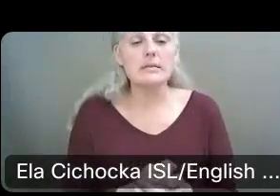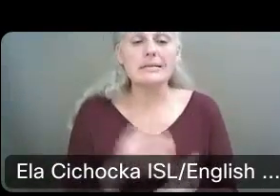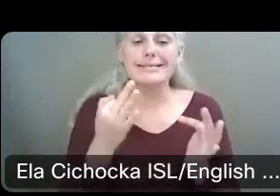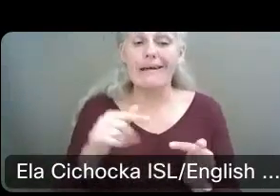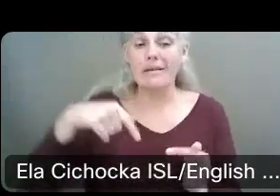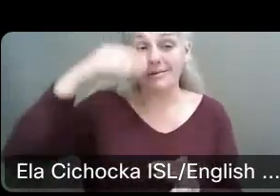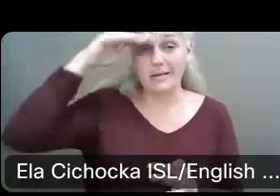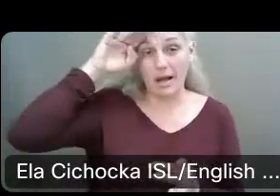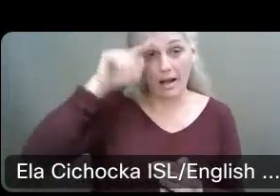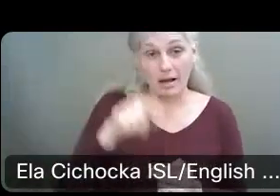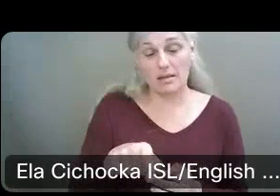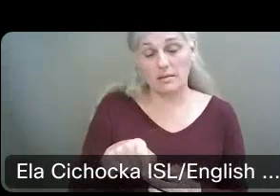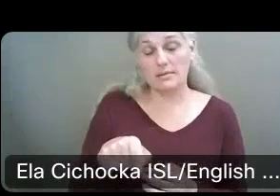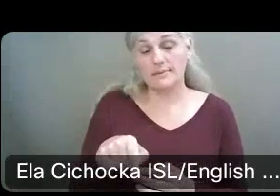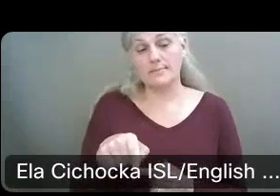Ireland,